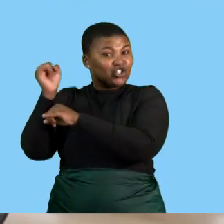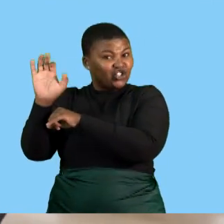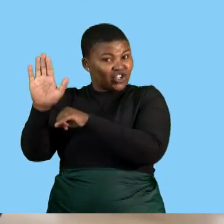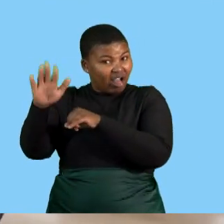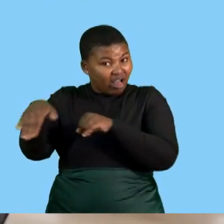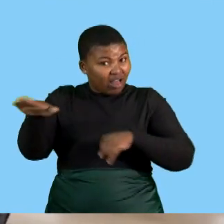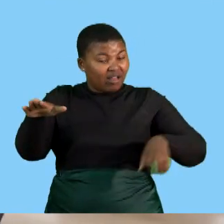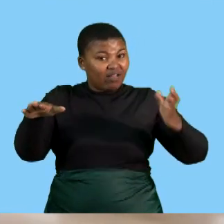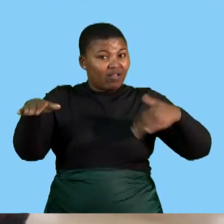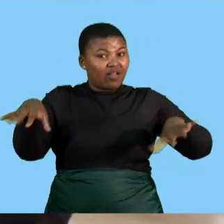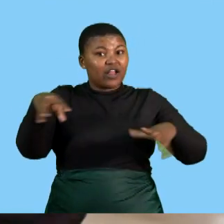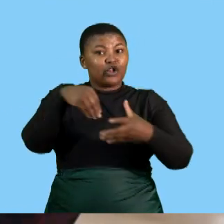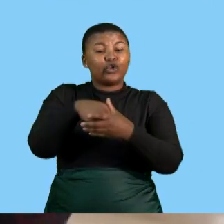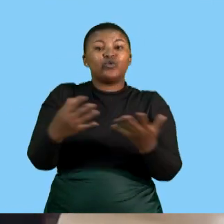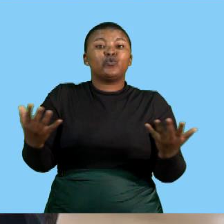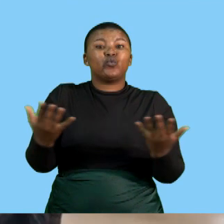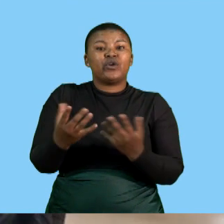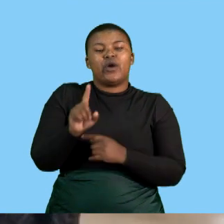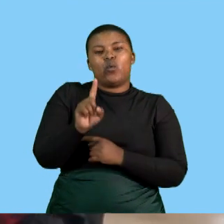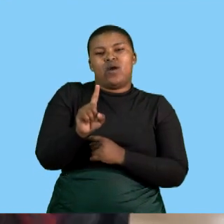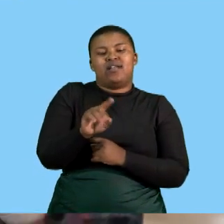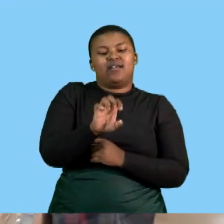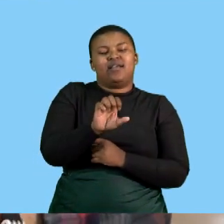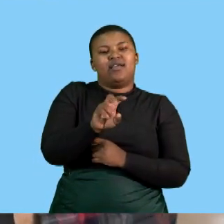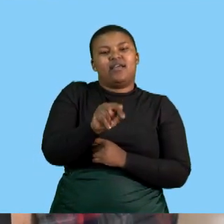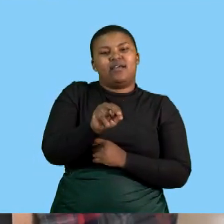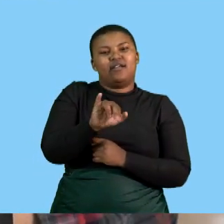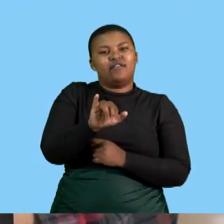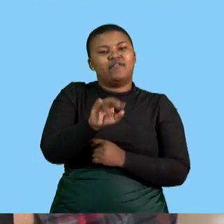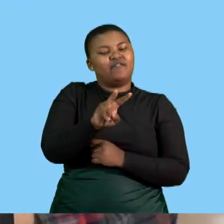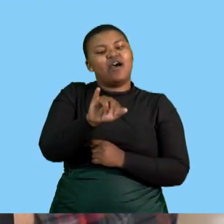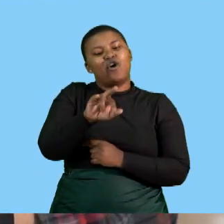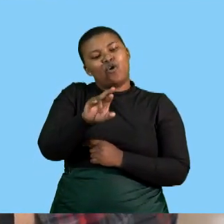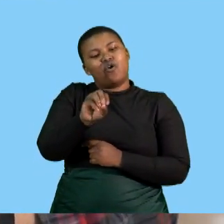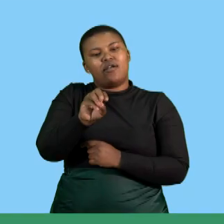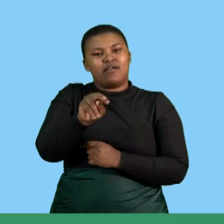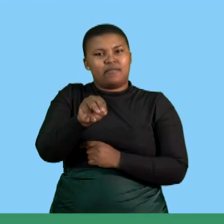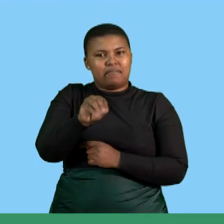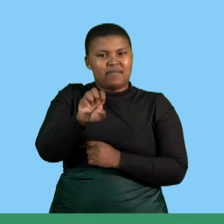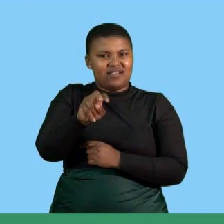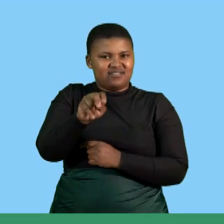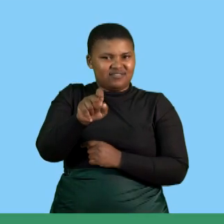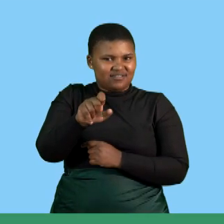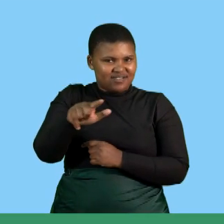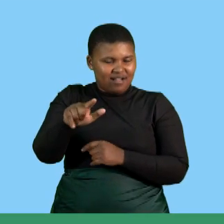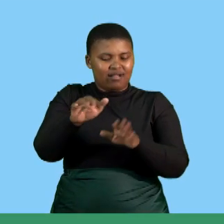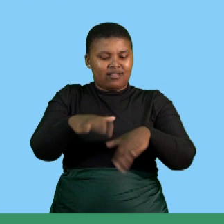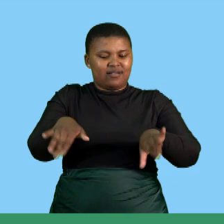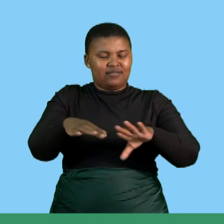environments are all included in one environment, and that environment is